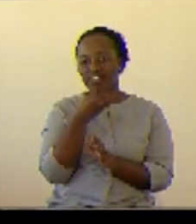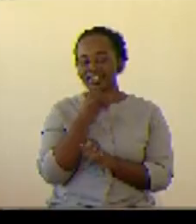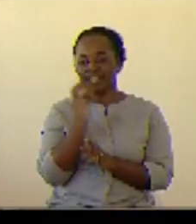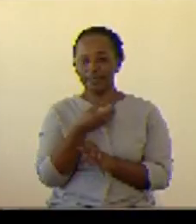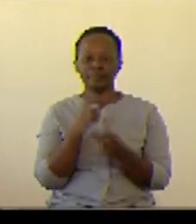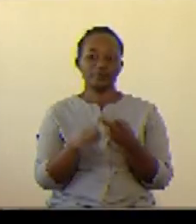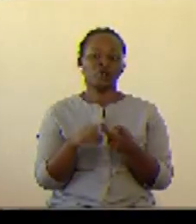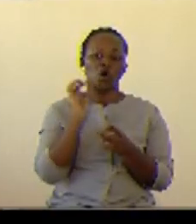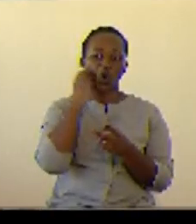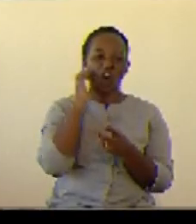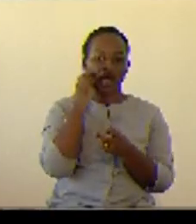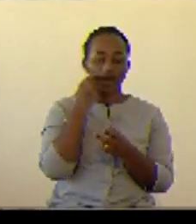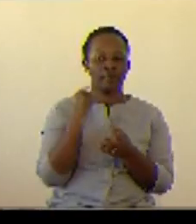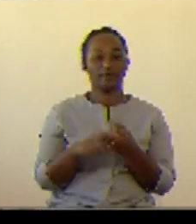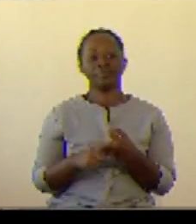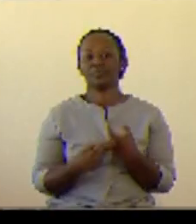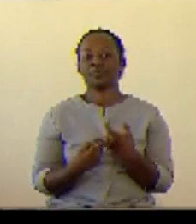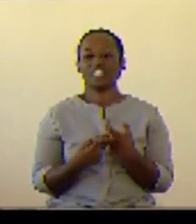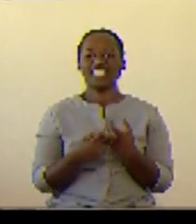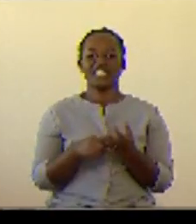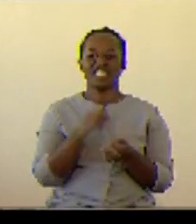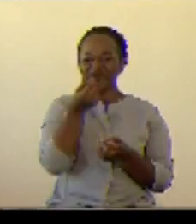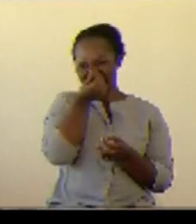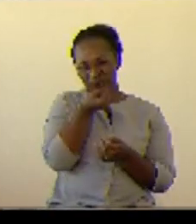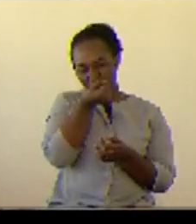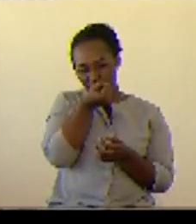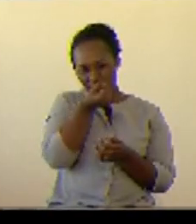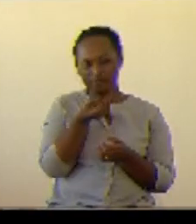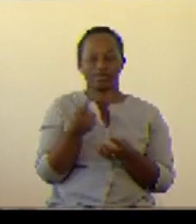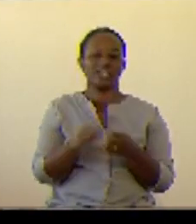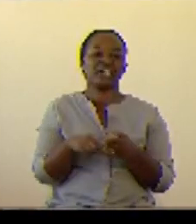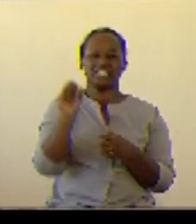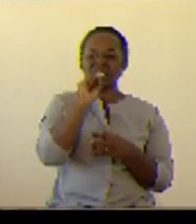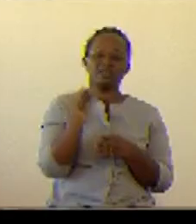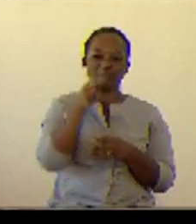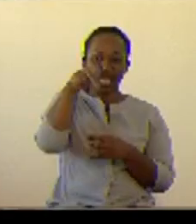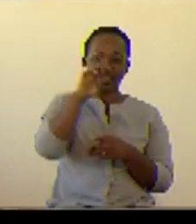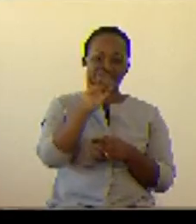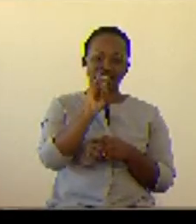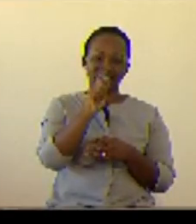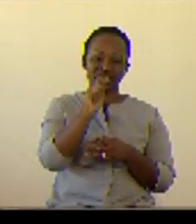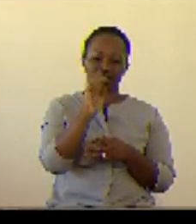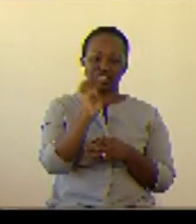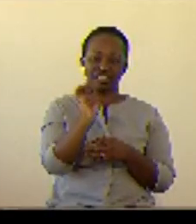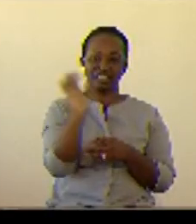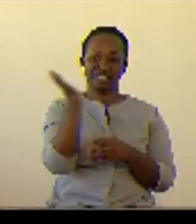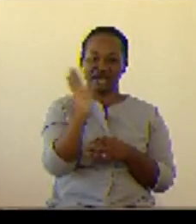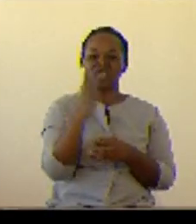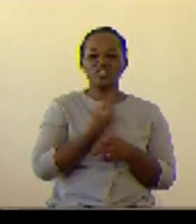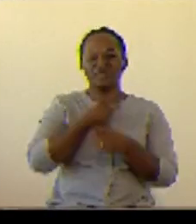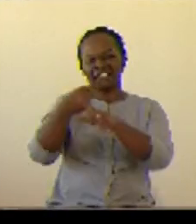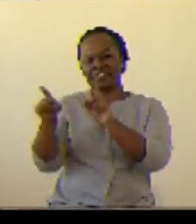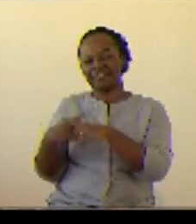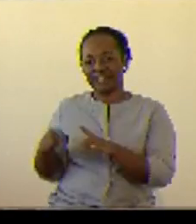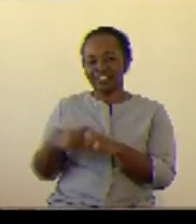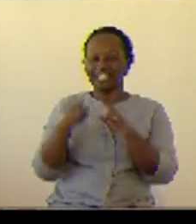we have Coca, we have Citro, we have Sprite, we have different brands that it makes. So